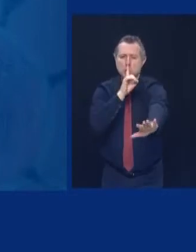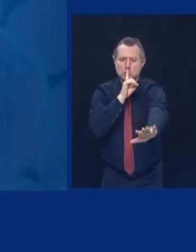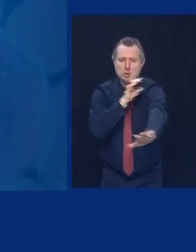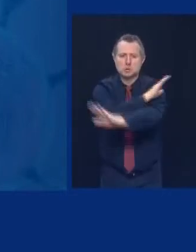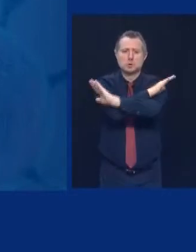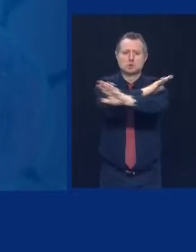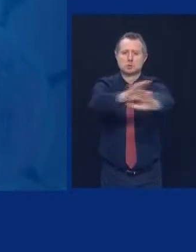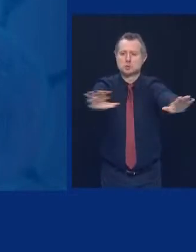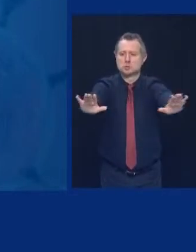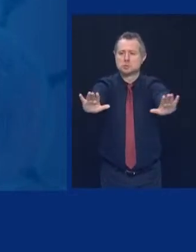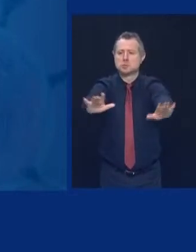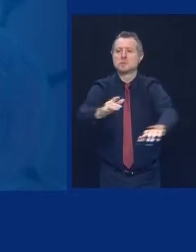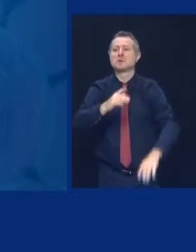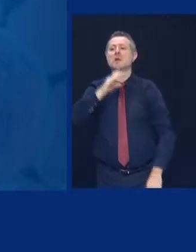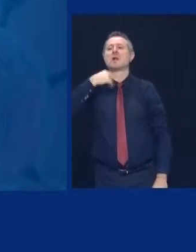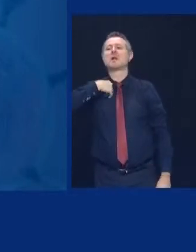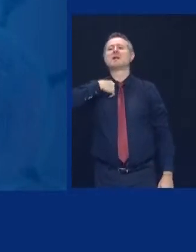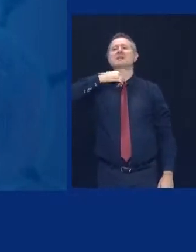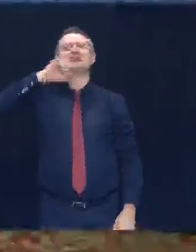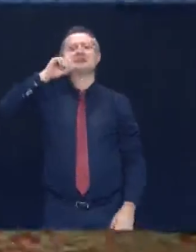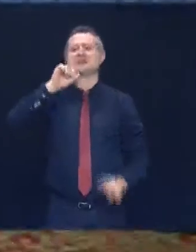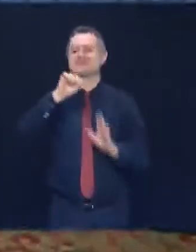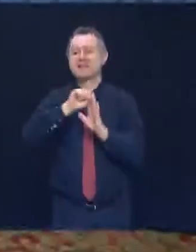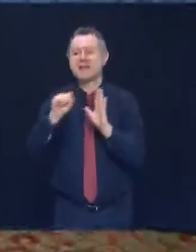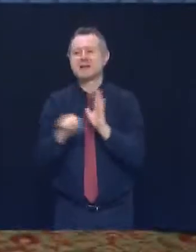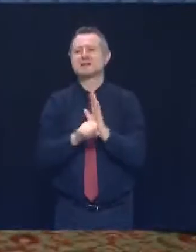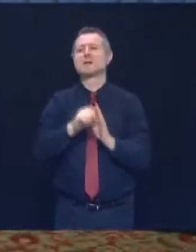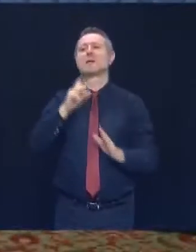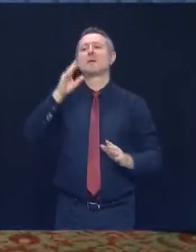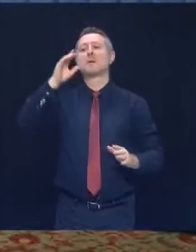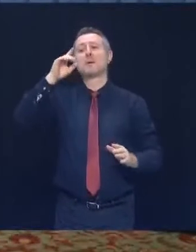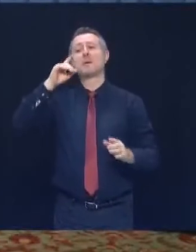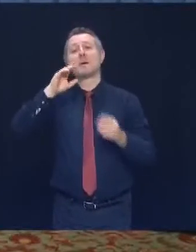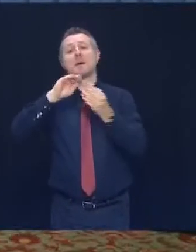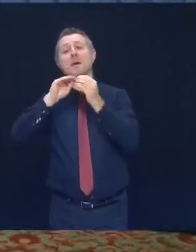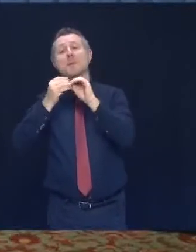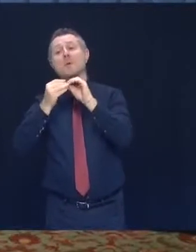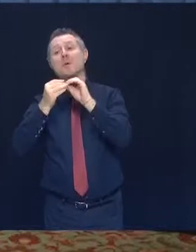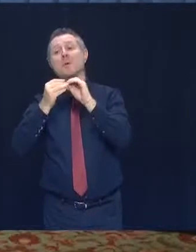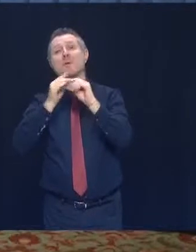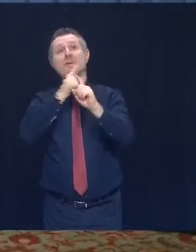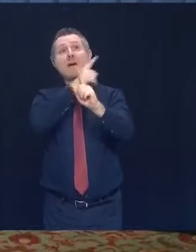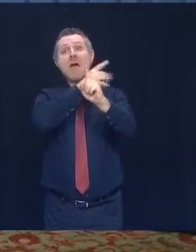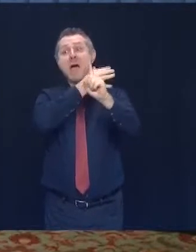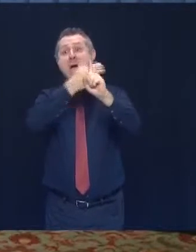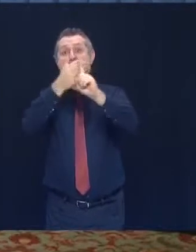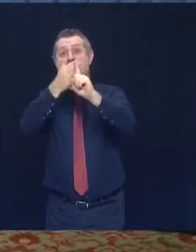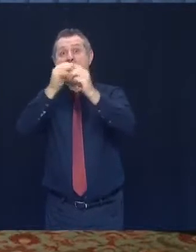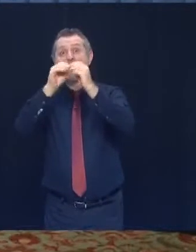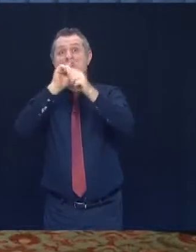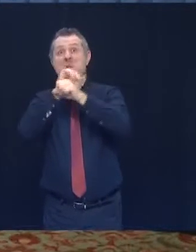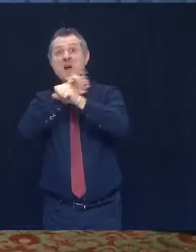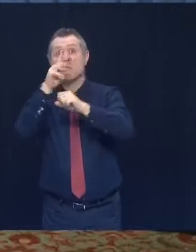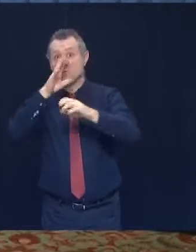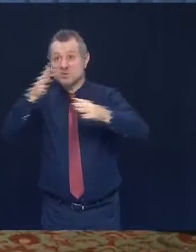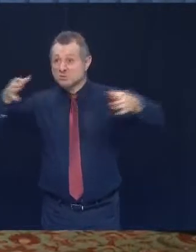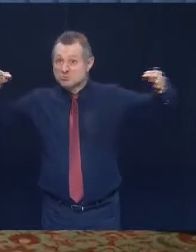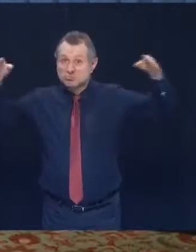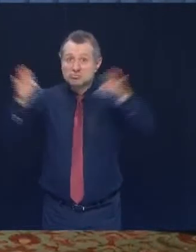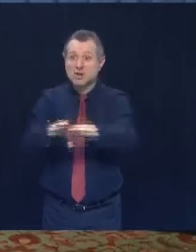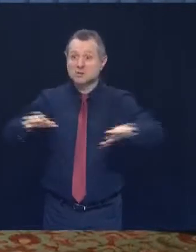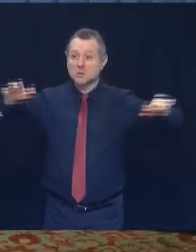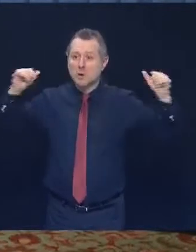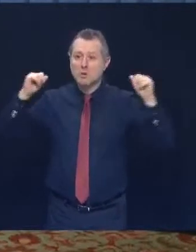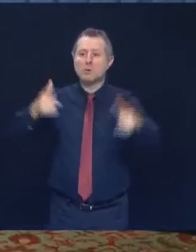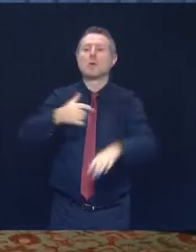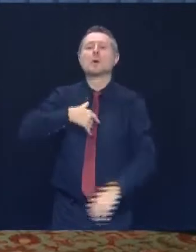Is there a statewide rate that would trigger kind of a broader statewide shutdown again? I hope and I expect